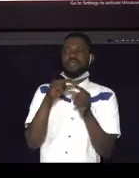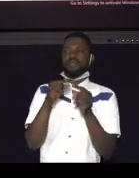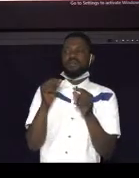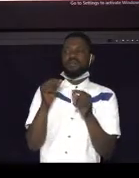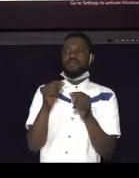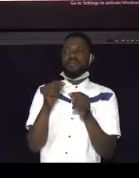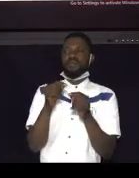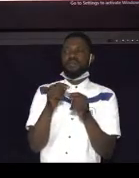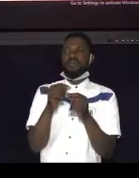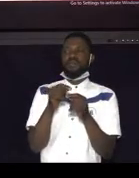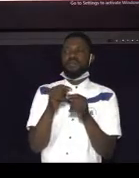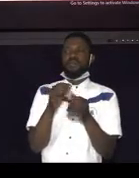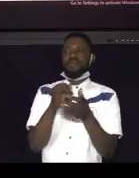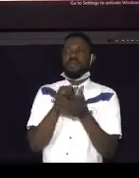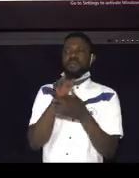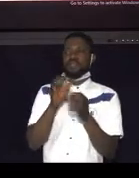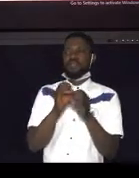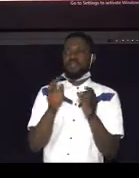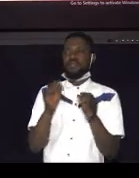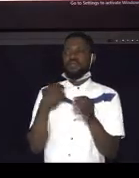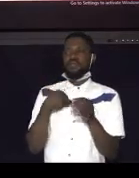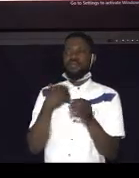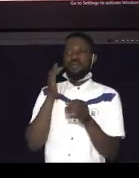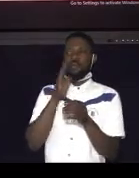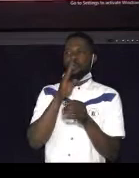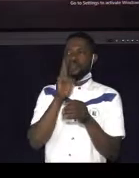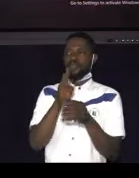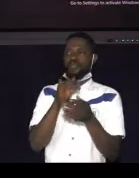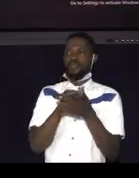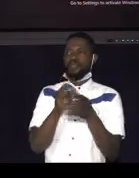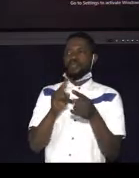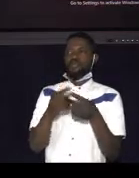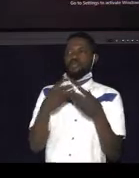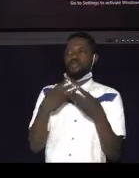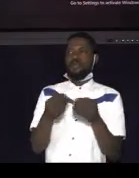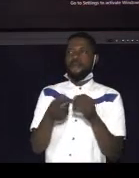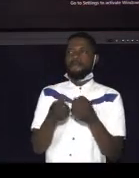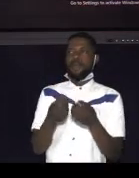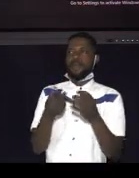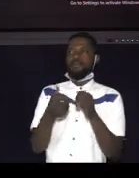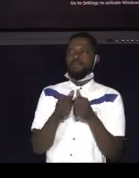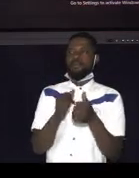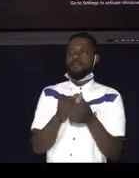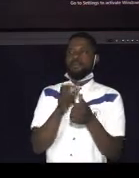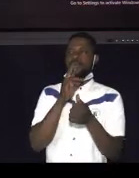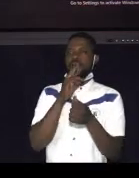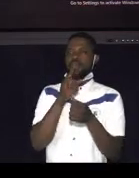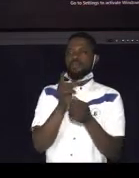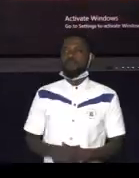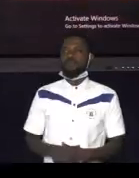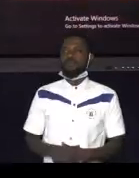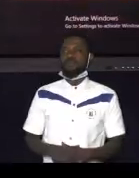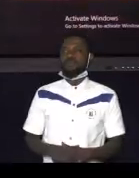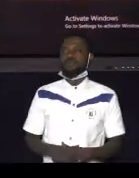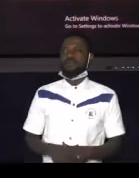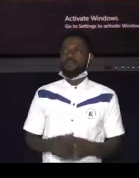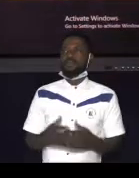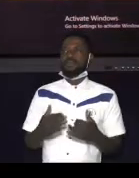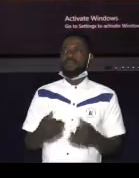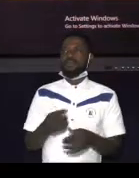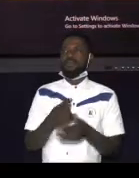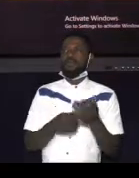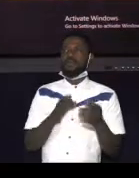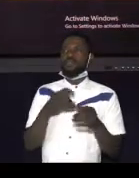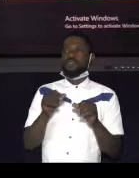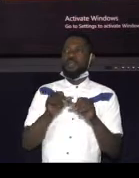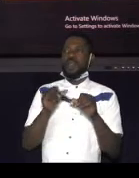degrees. I hope that this is clear because we're going to be using that to solve many problems. Are you ready? Now, what